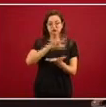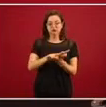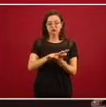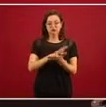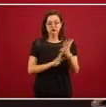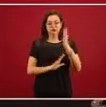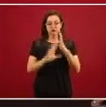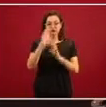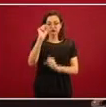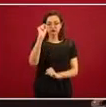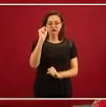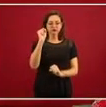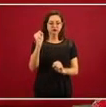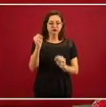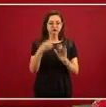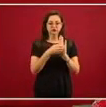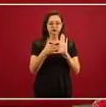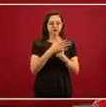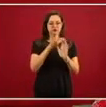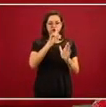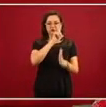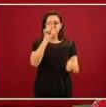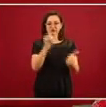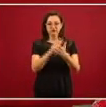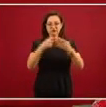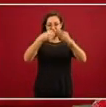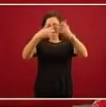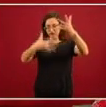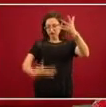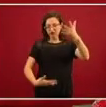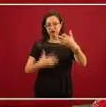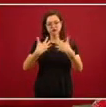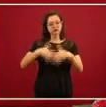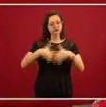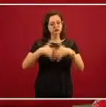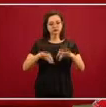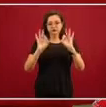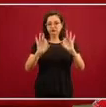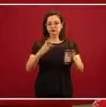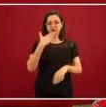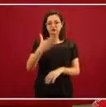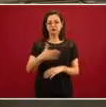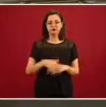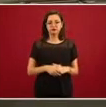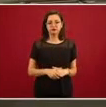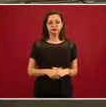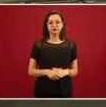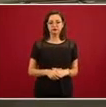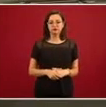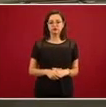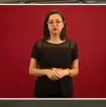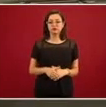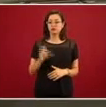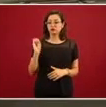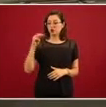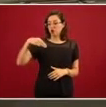federal pact, there is collaboration between authorities, and it is established in the Constitution, and everything is